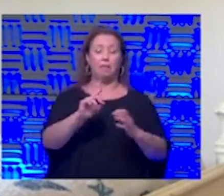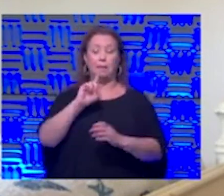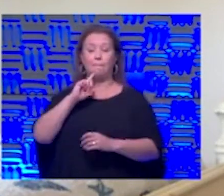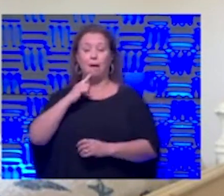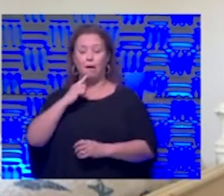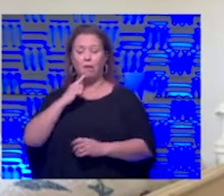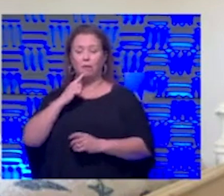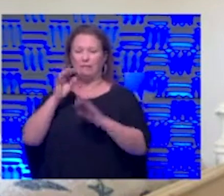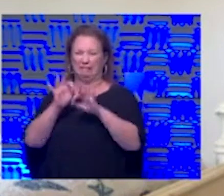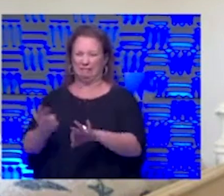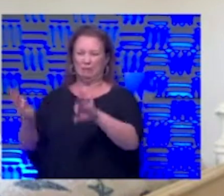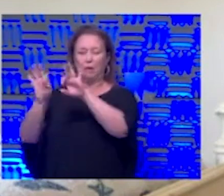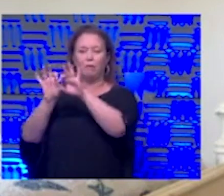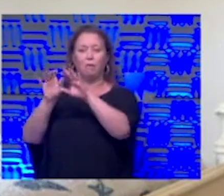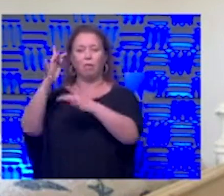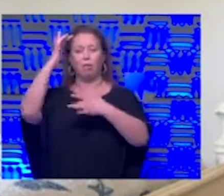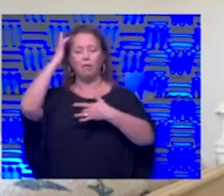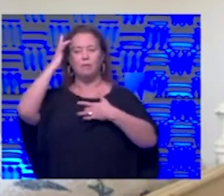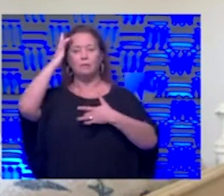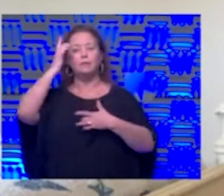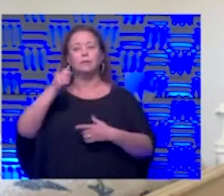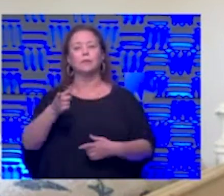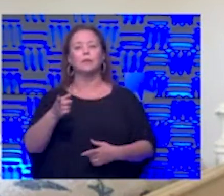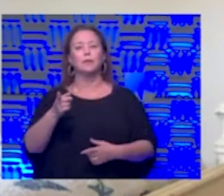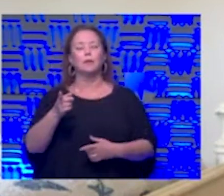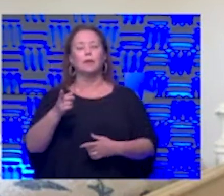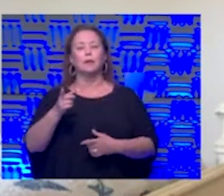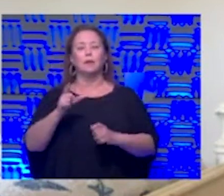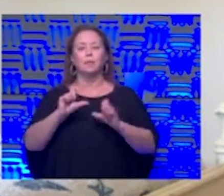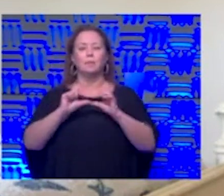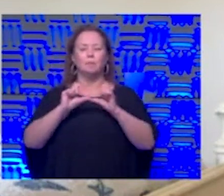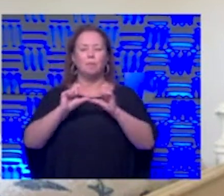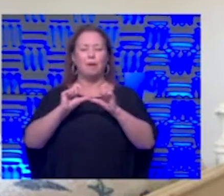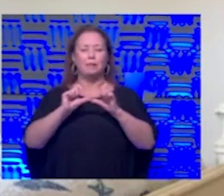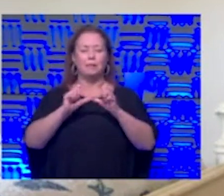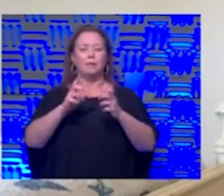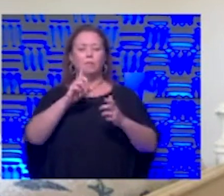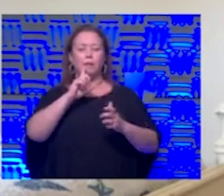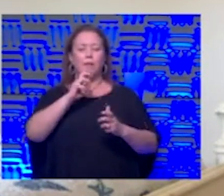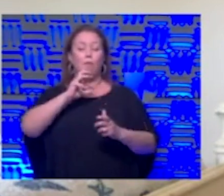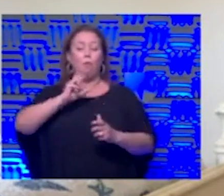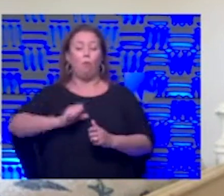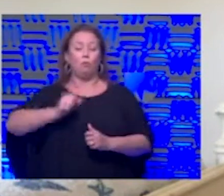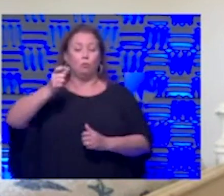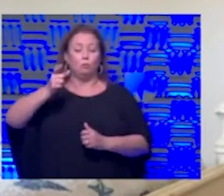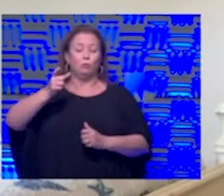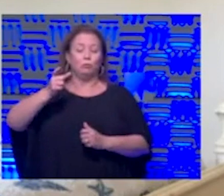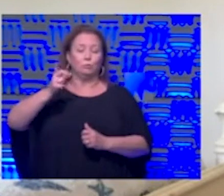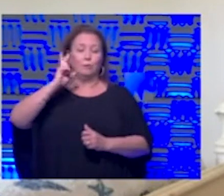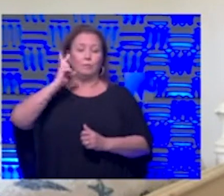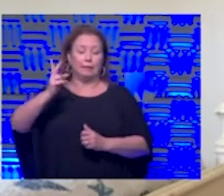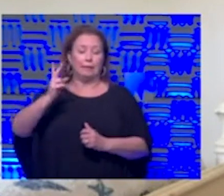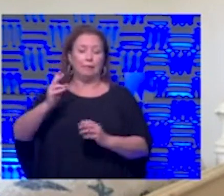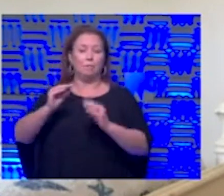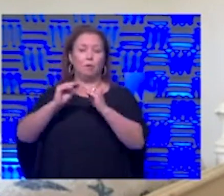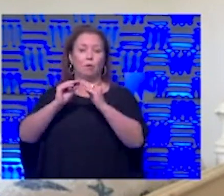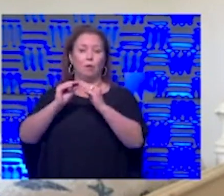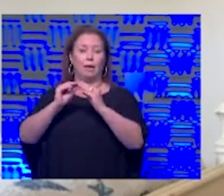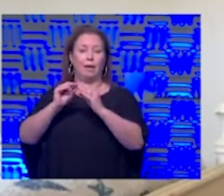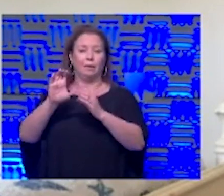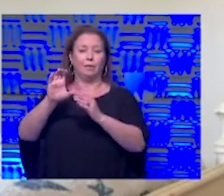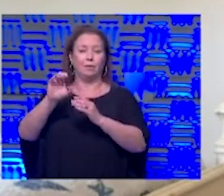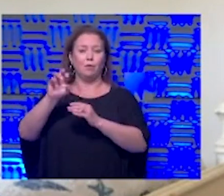to critical illness. There's obviously the propensity would be older age and certainly